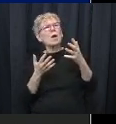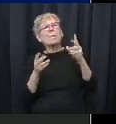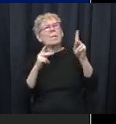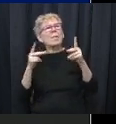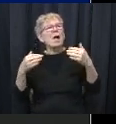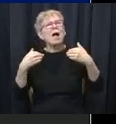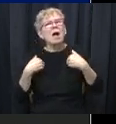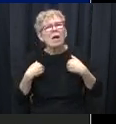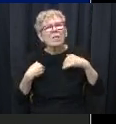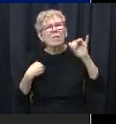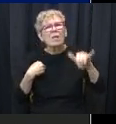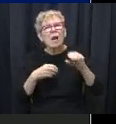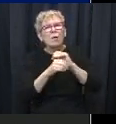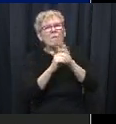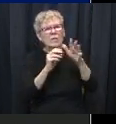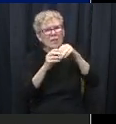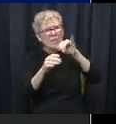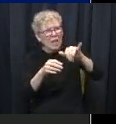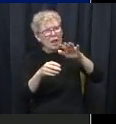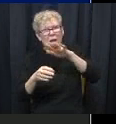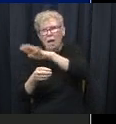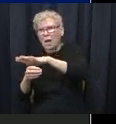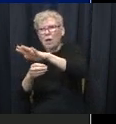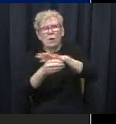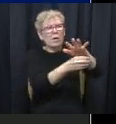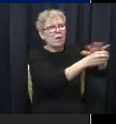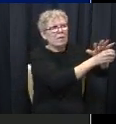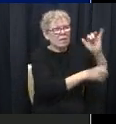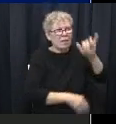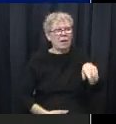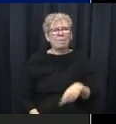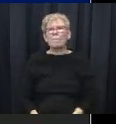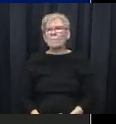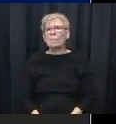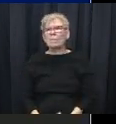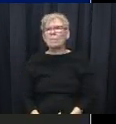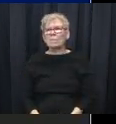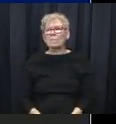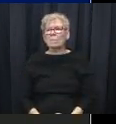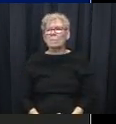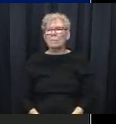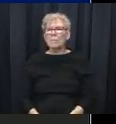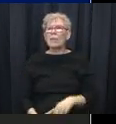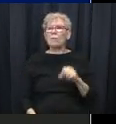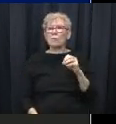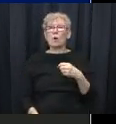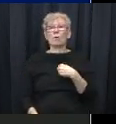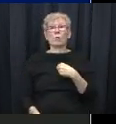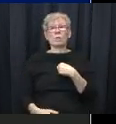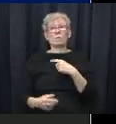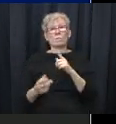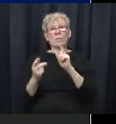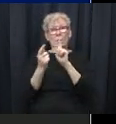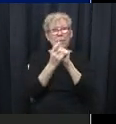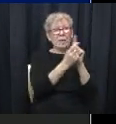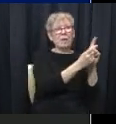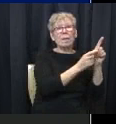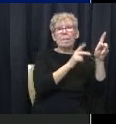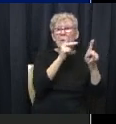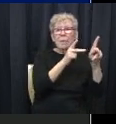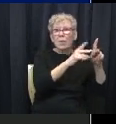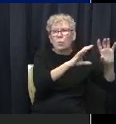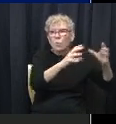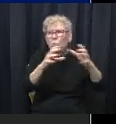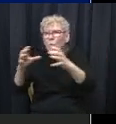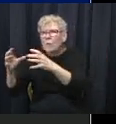The governor mentioned our stakeholder efforts. We've met with several groups to discuss changes to the dial, including local public health agencies,